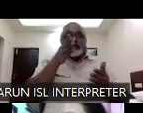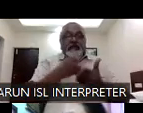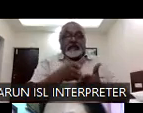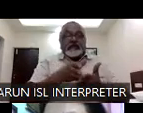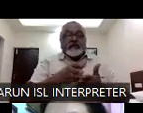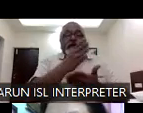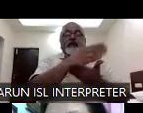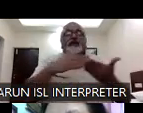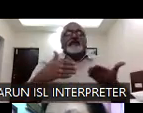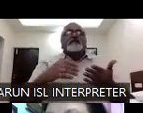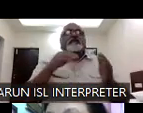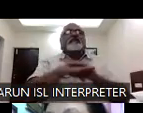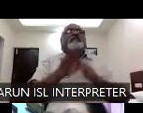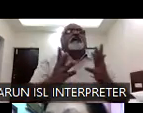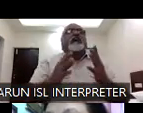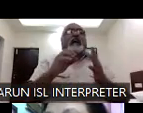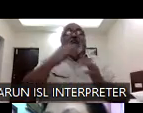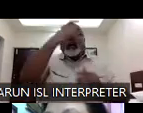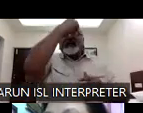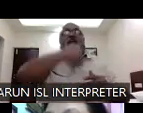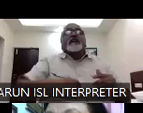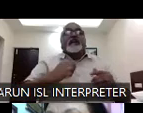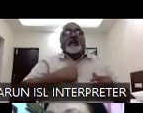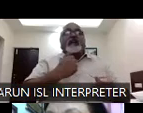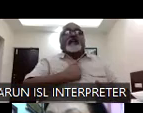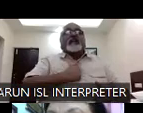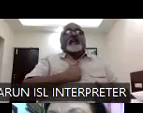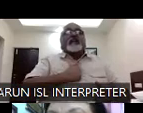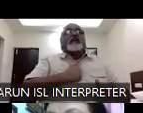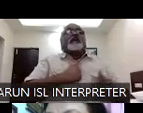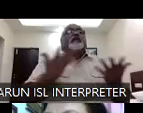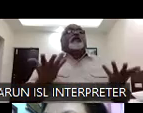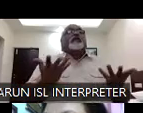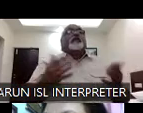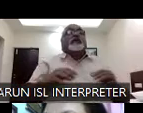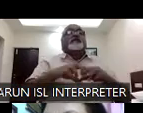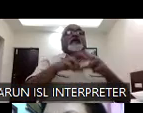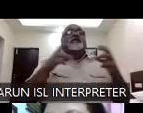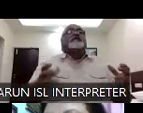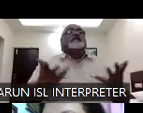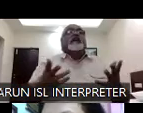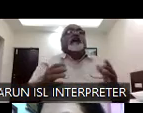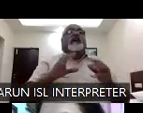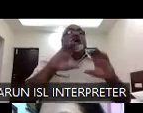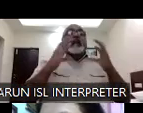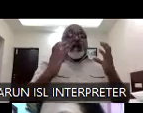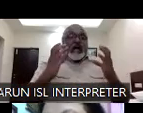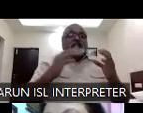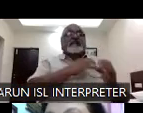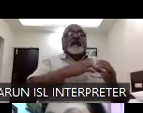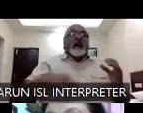identity. Okay. Now, identity, which is based on class, caste,